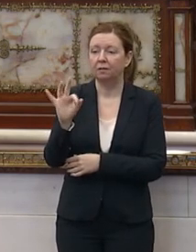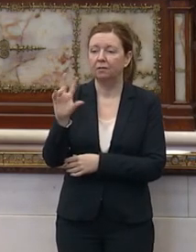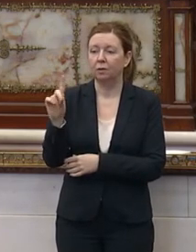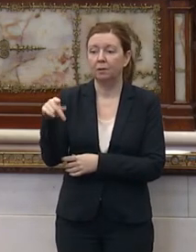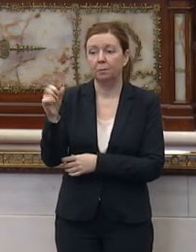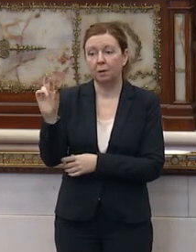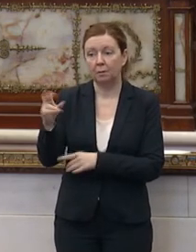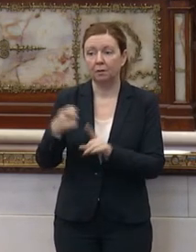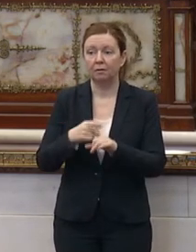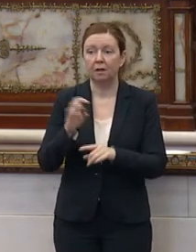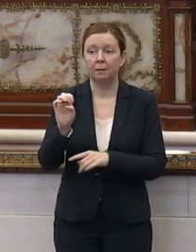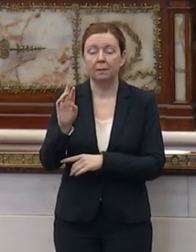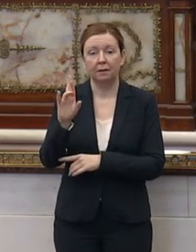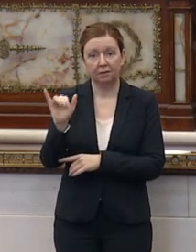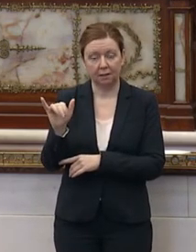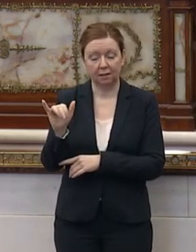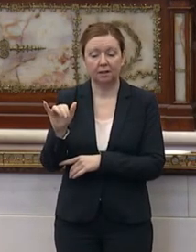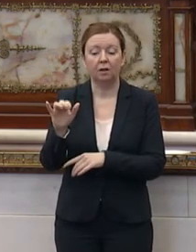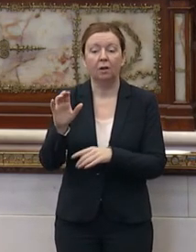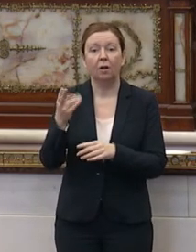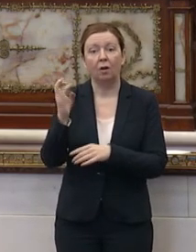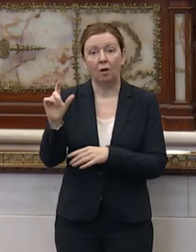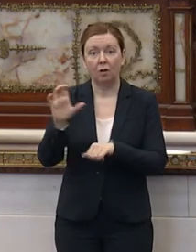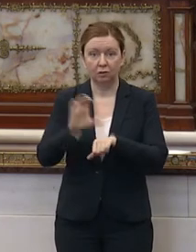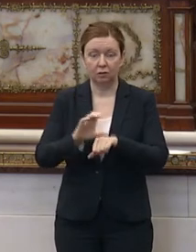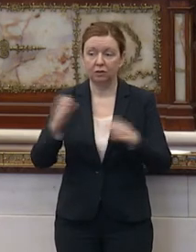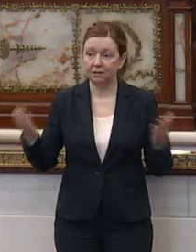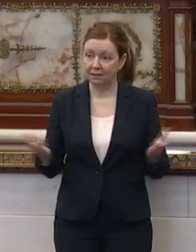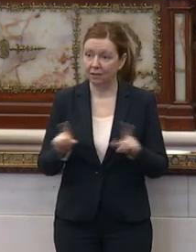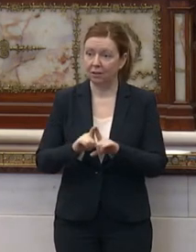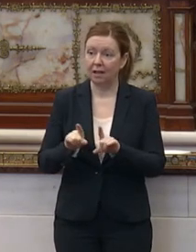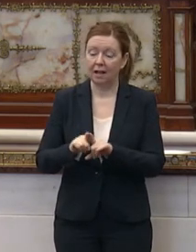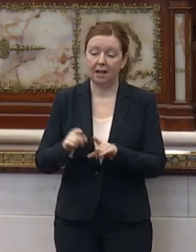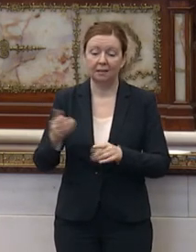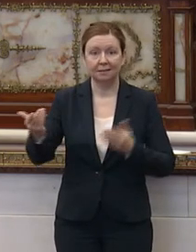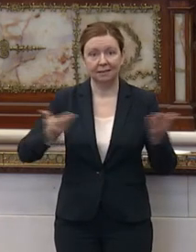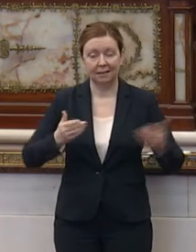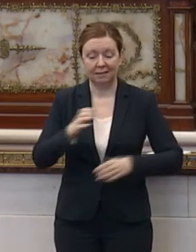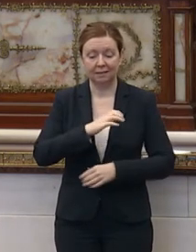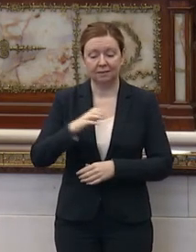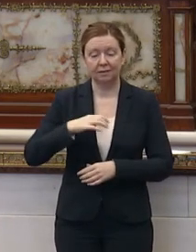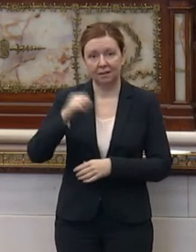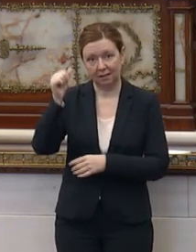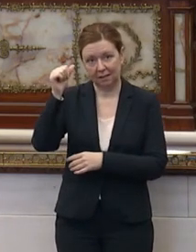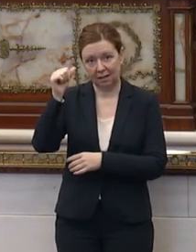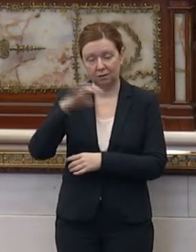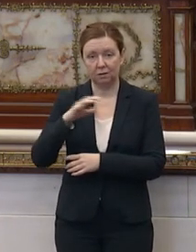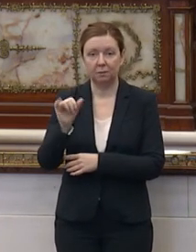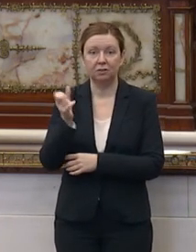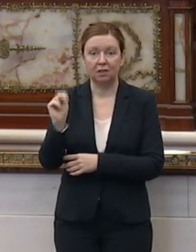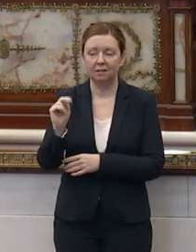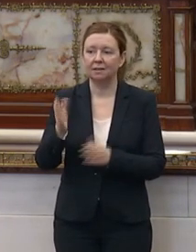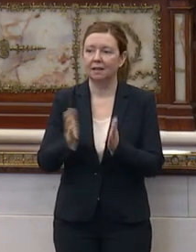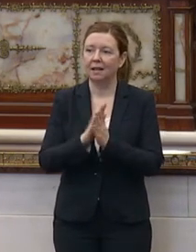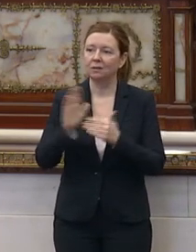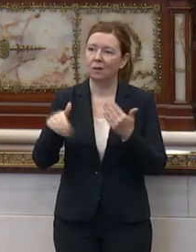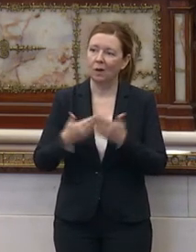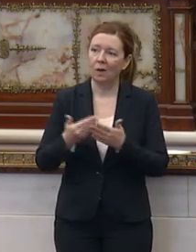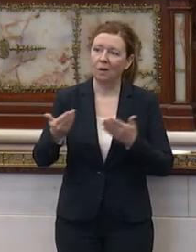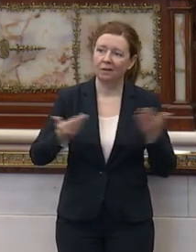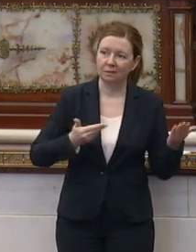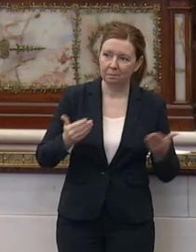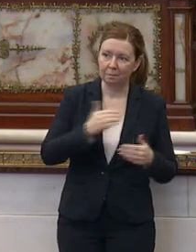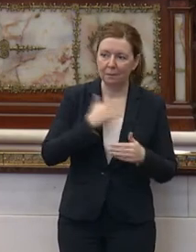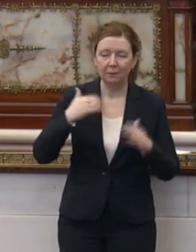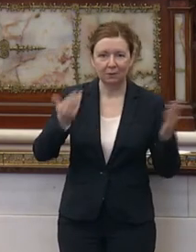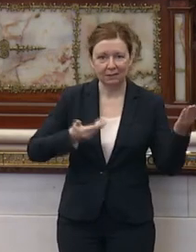Palmer of Heavenly Hall Church. She is here today as the guest of Councilman Johnson. I would ask all members and guests and visitors to